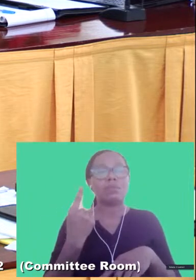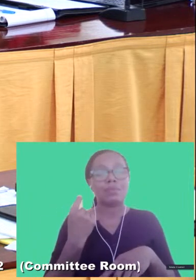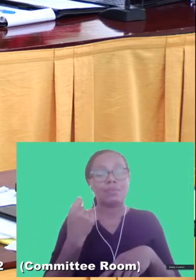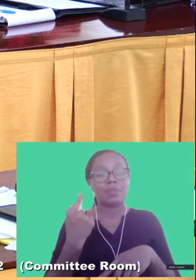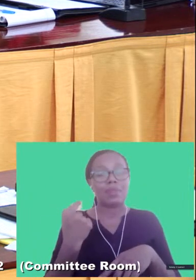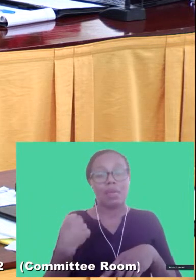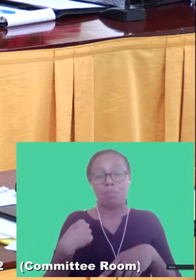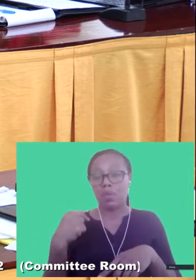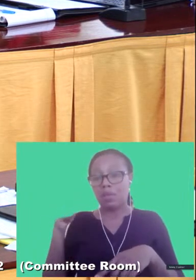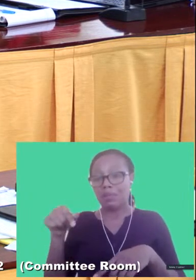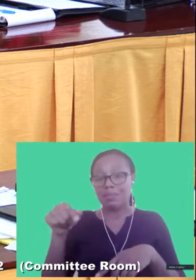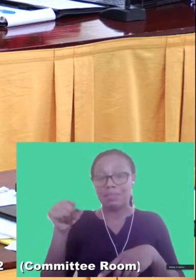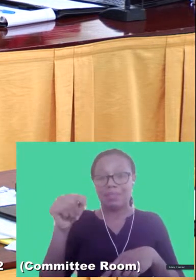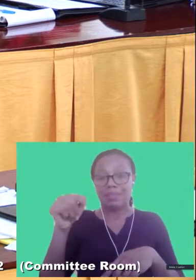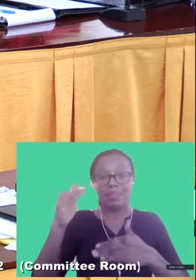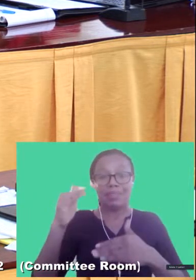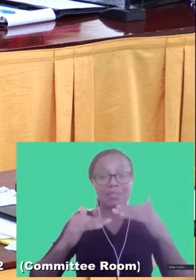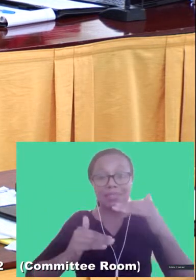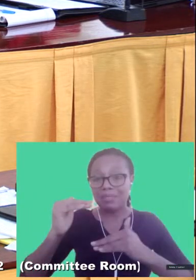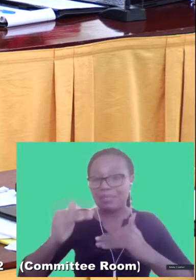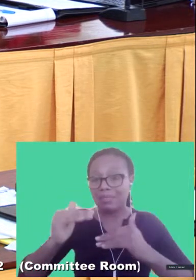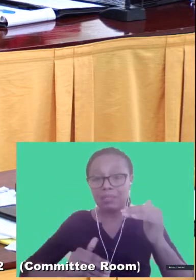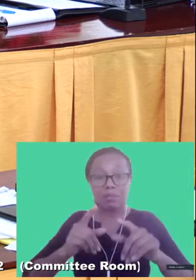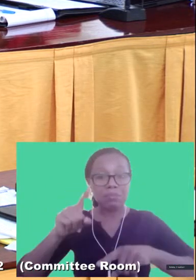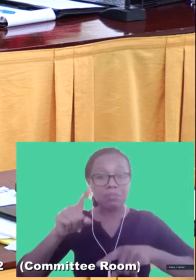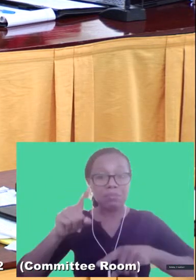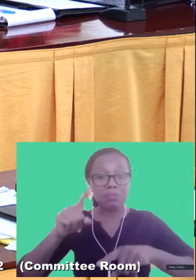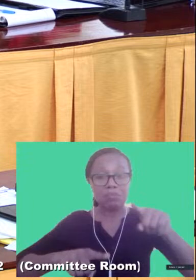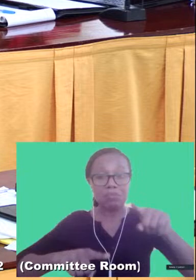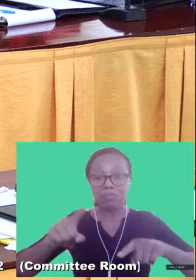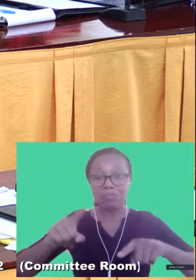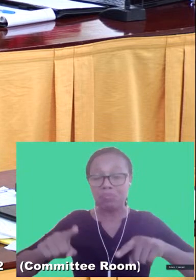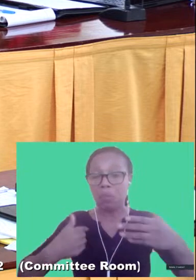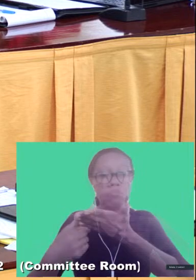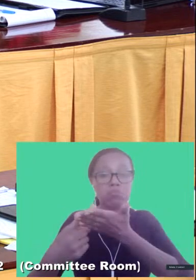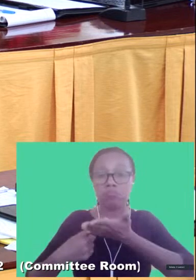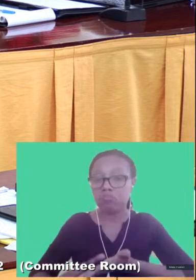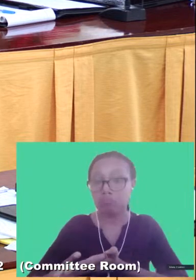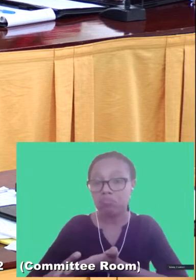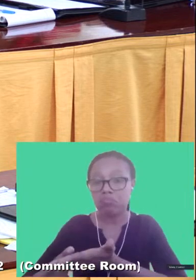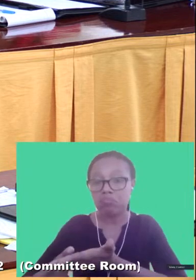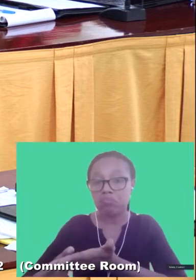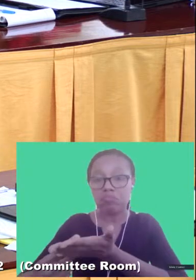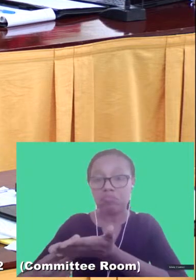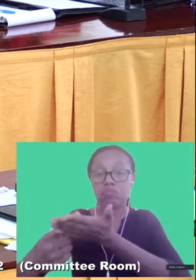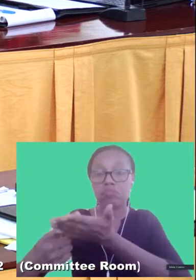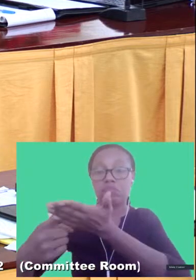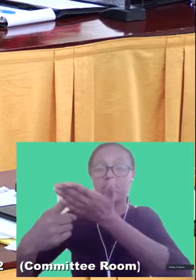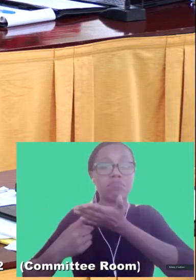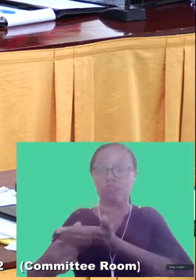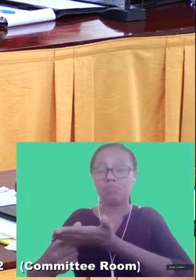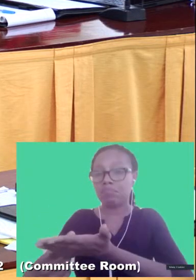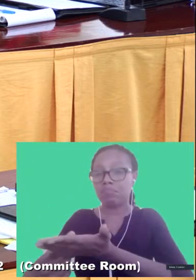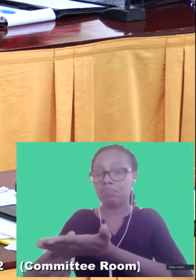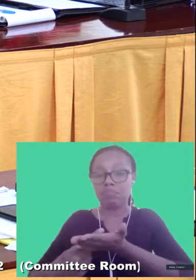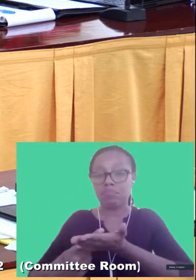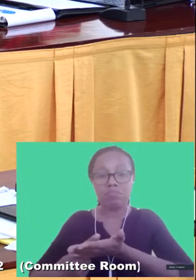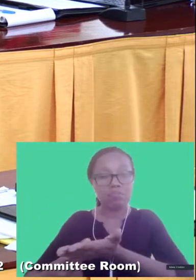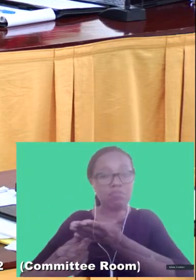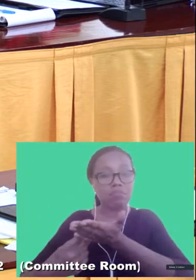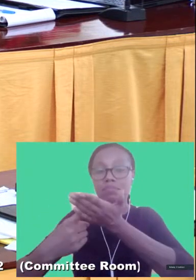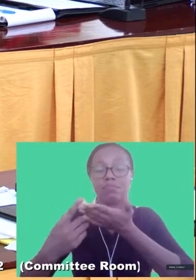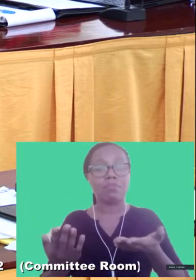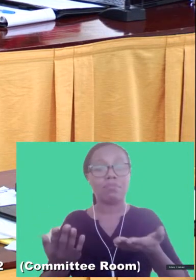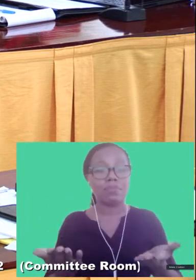of all shades and complexions, and I have tried to emphasize a